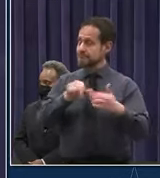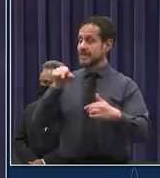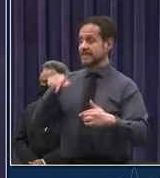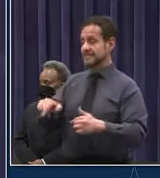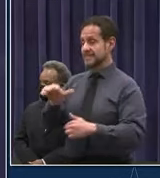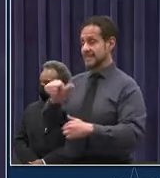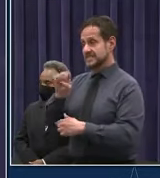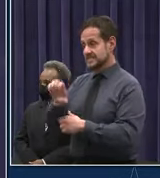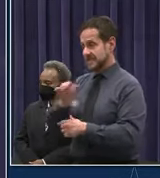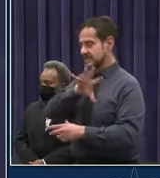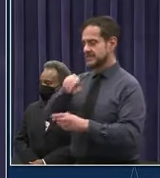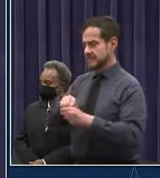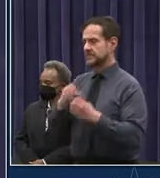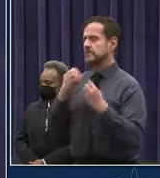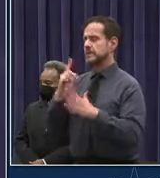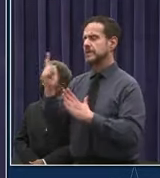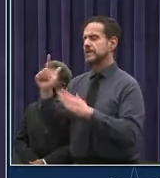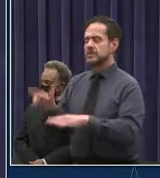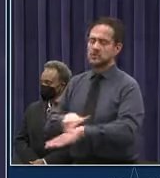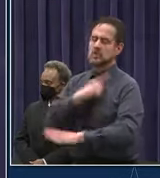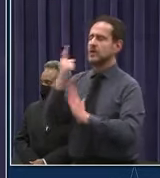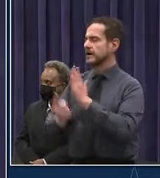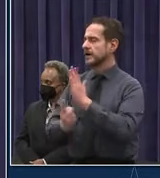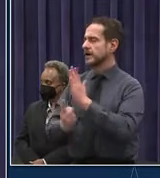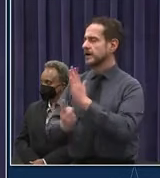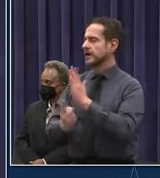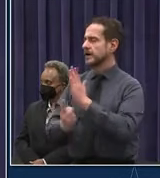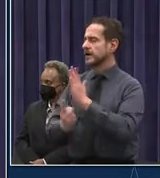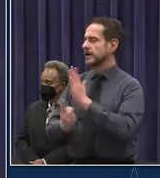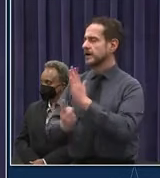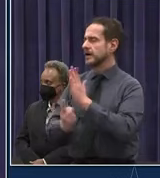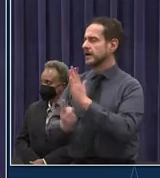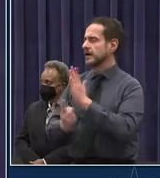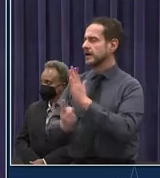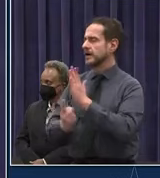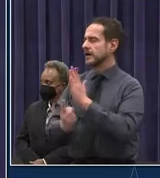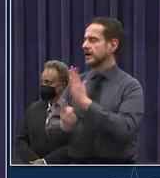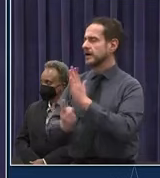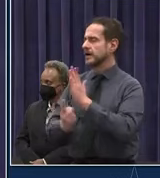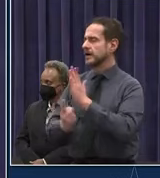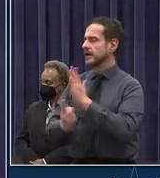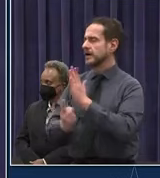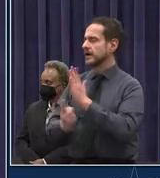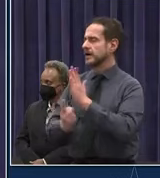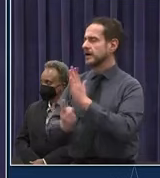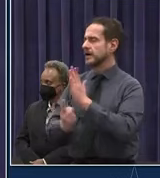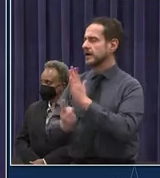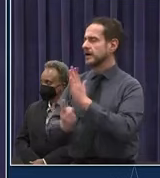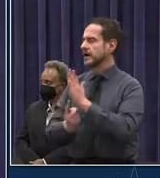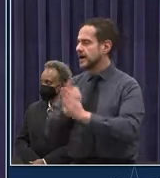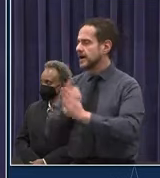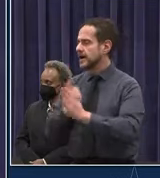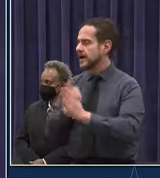are working tirelessly to prevent the one shooting from happening. Our officers are running